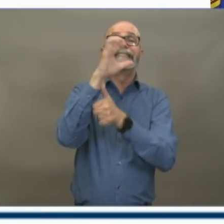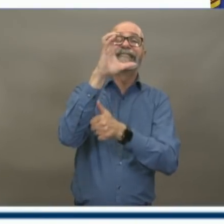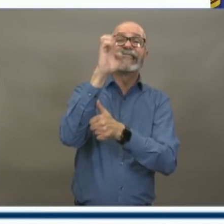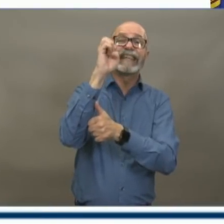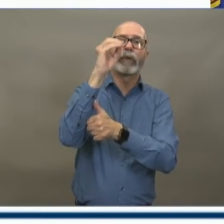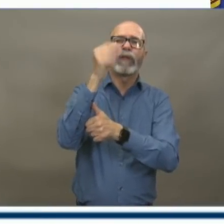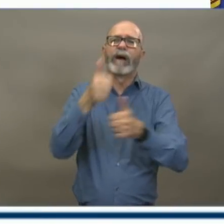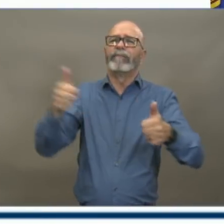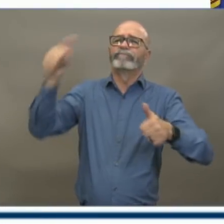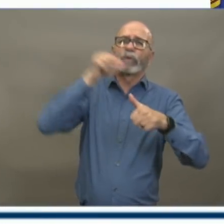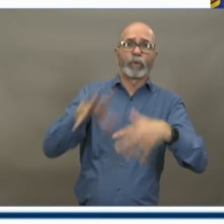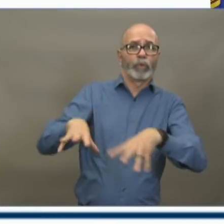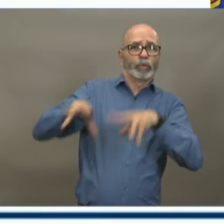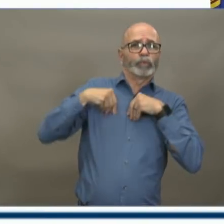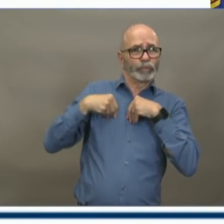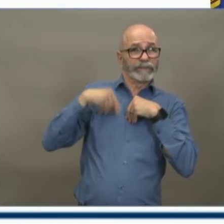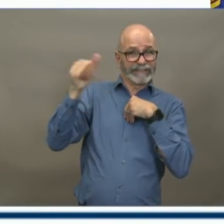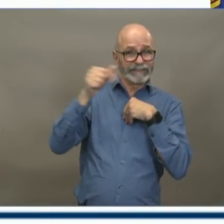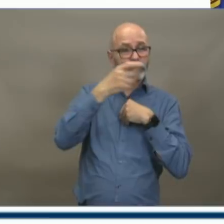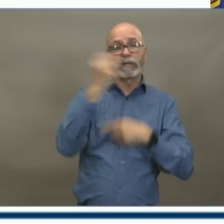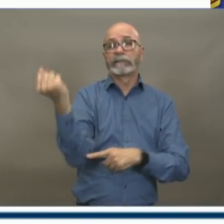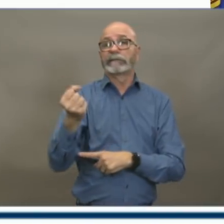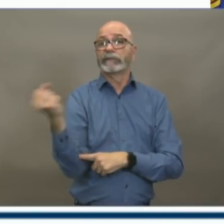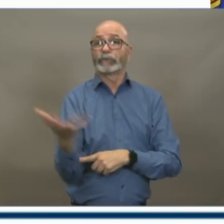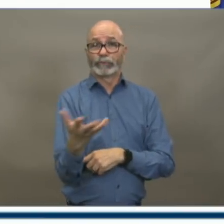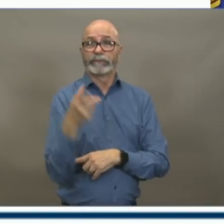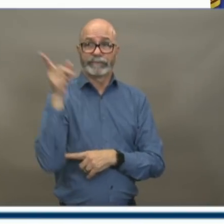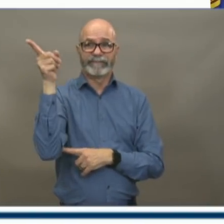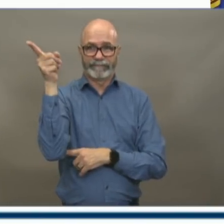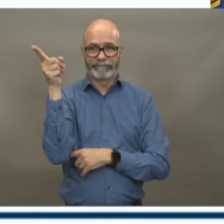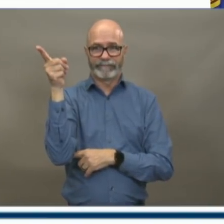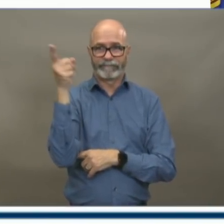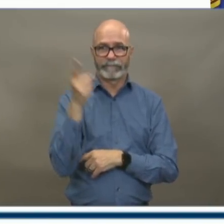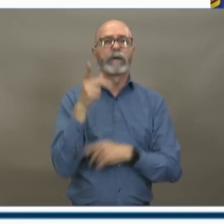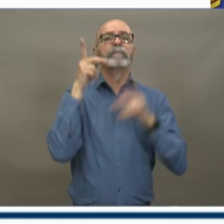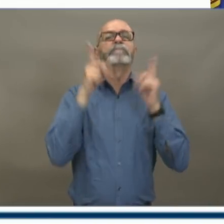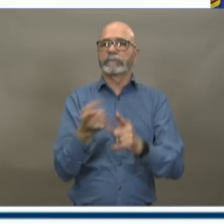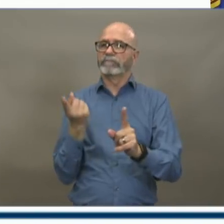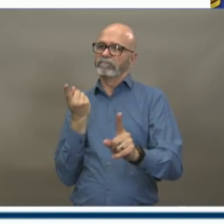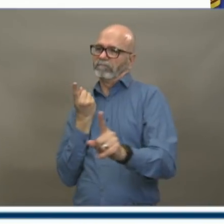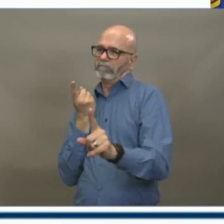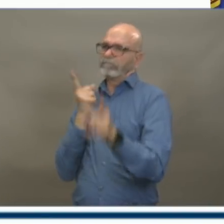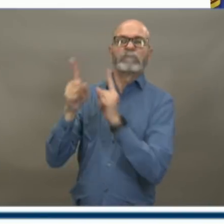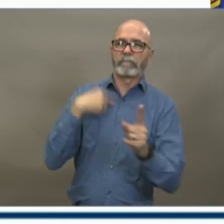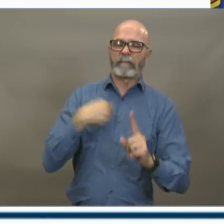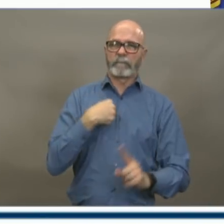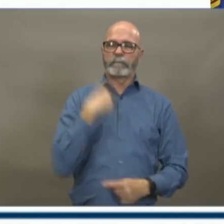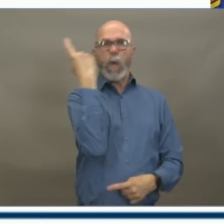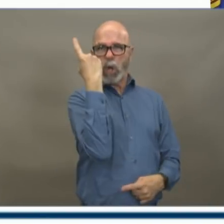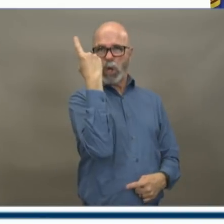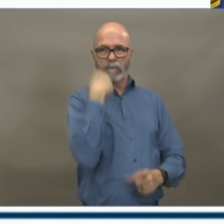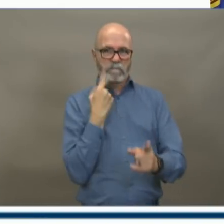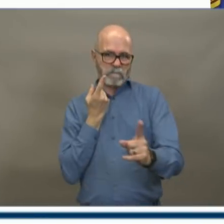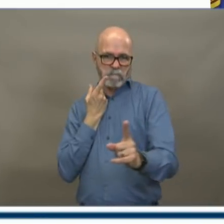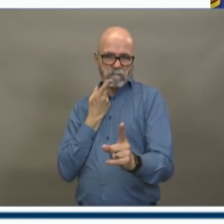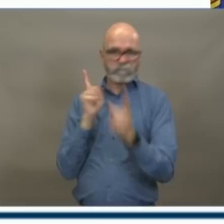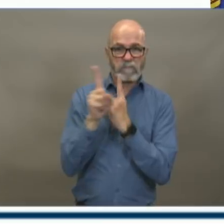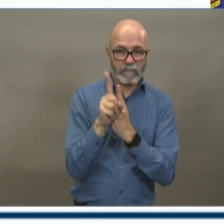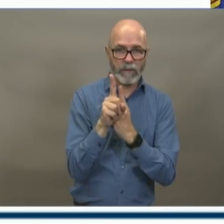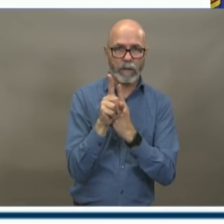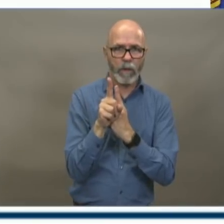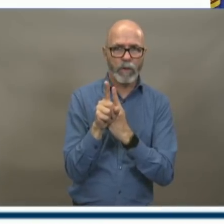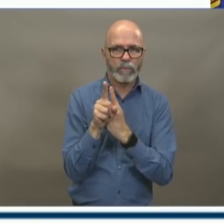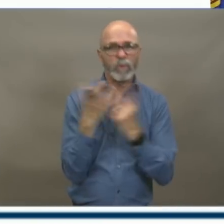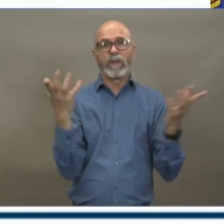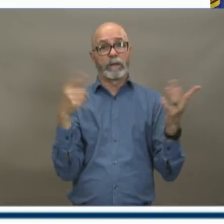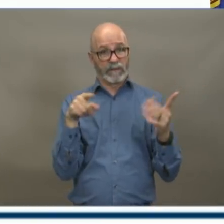flying to Yukon and jumping the queue to get a vaccine. I wondered if you've had any situations here in Nova Scotia of people trying to